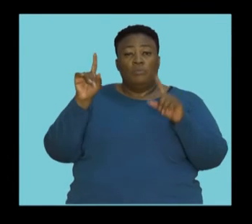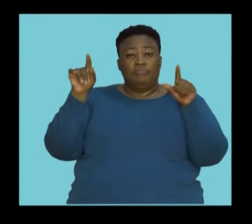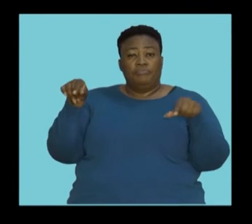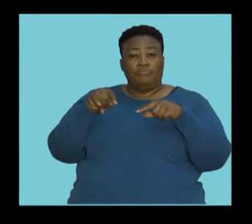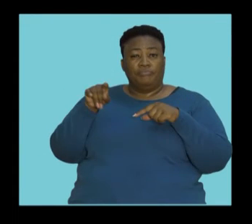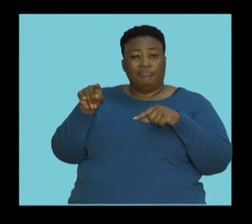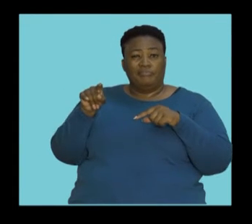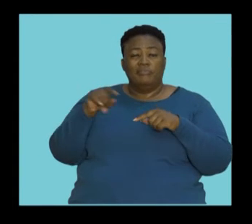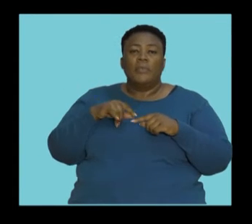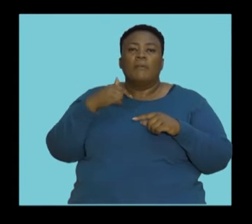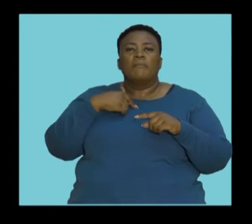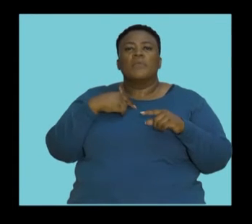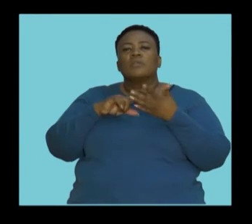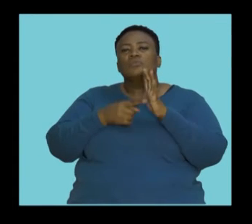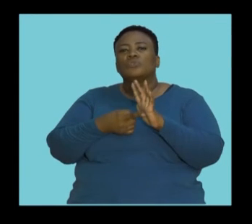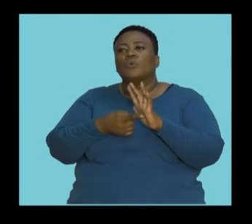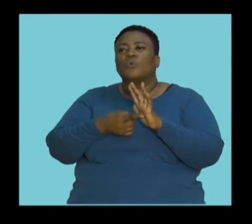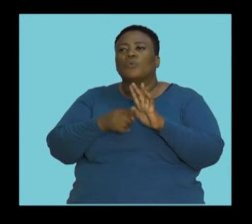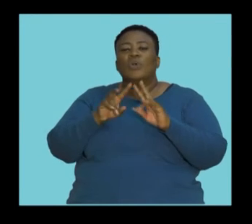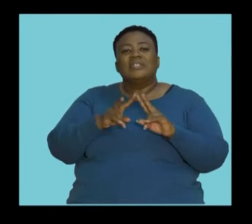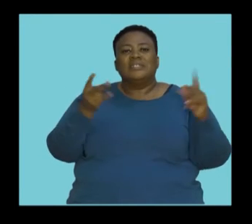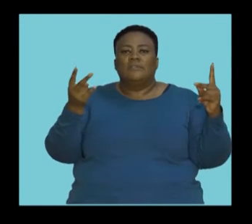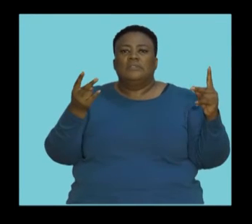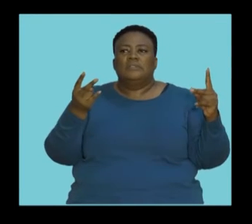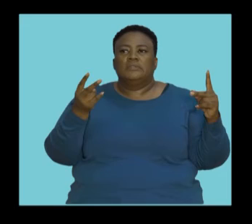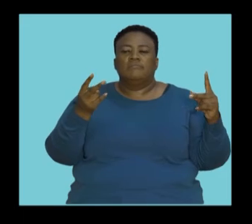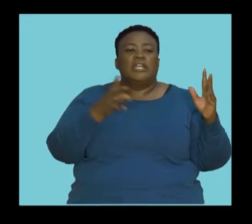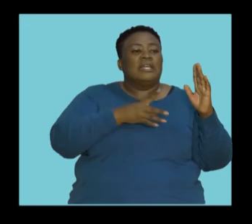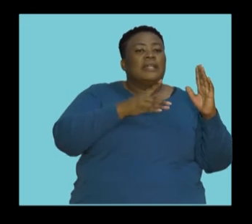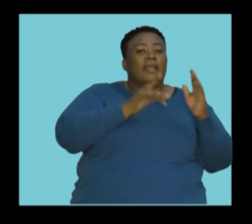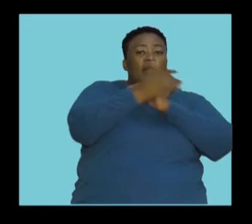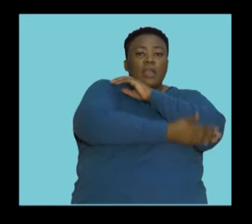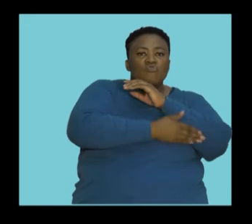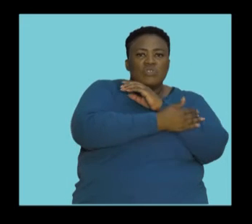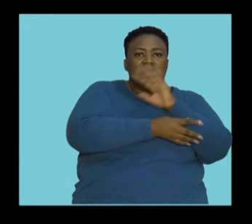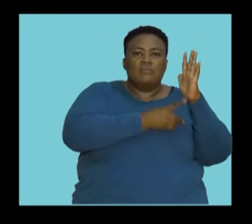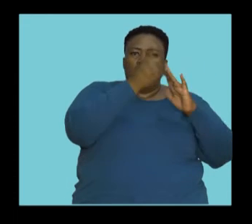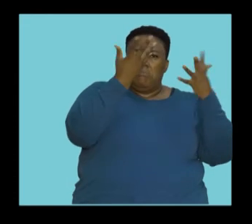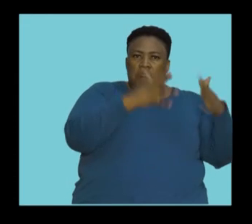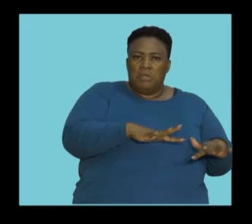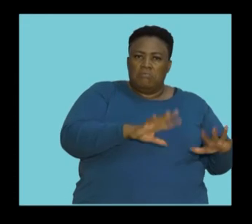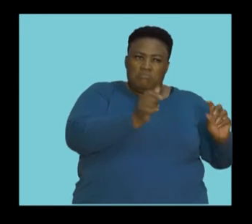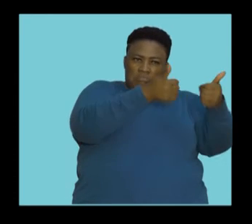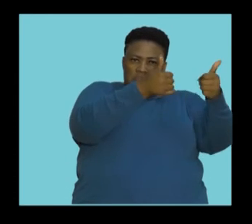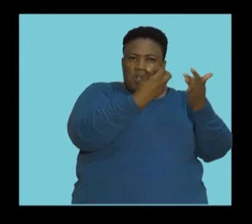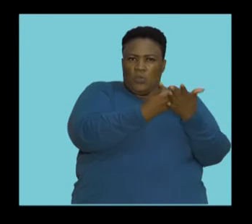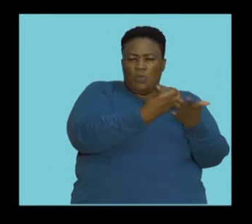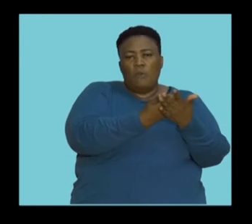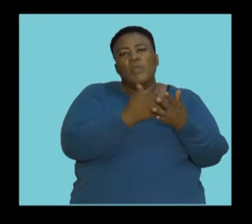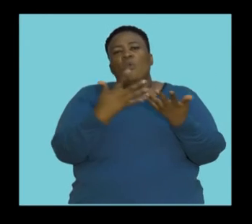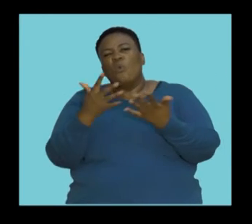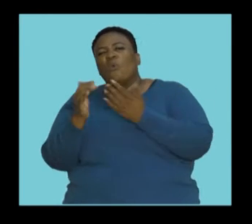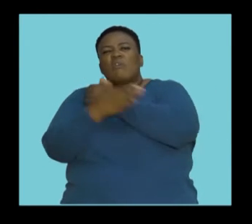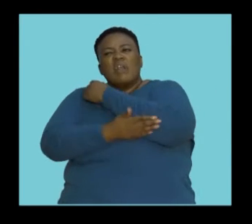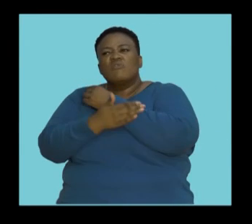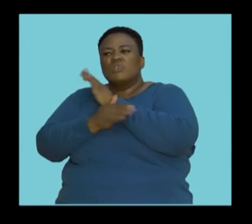So on this graph, I've indicated to you what is the difference between the developing countries and the developed countries,